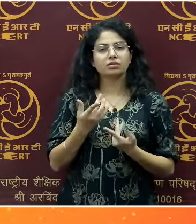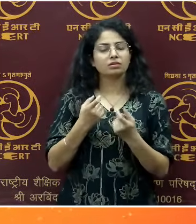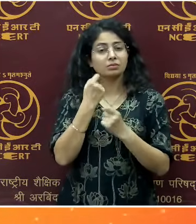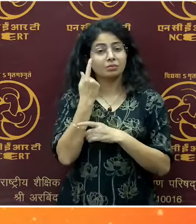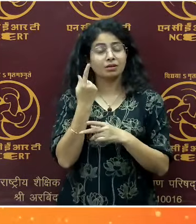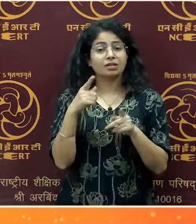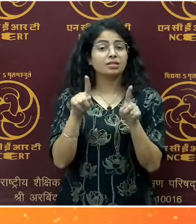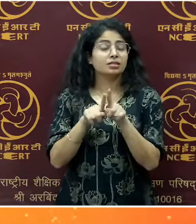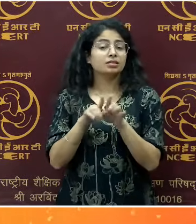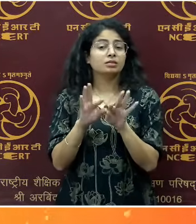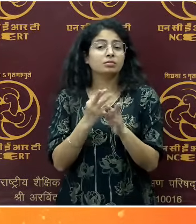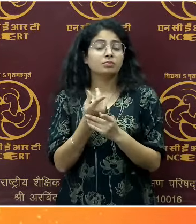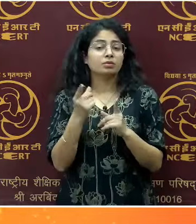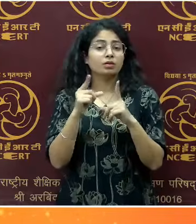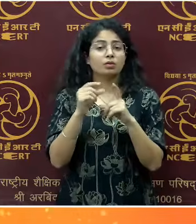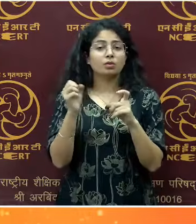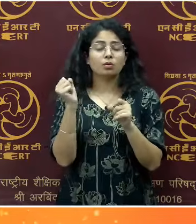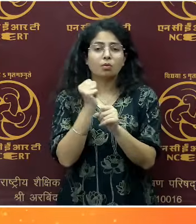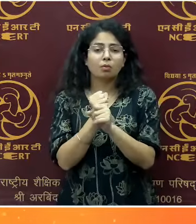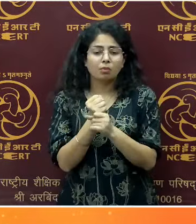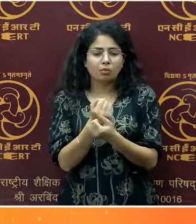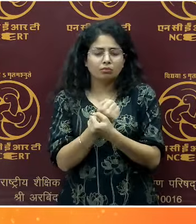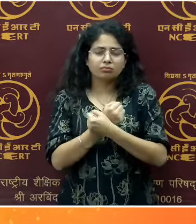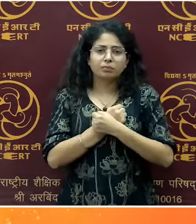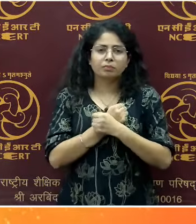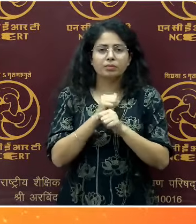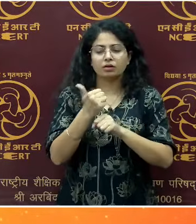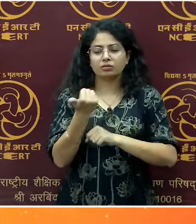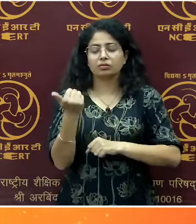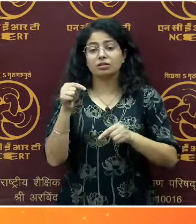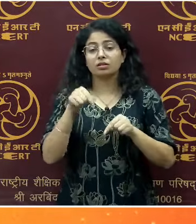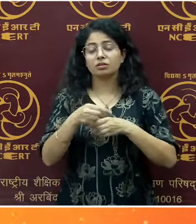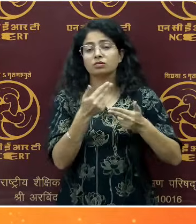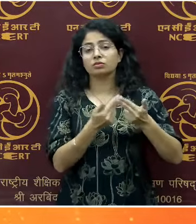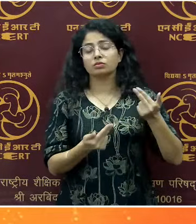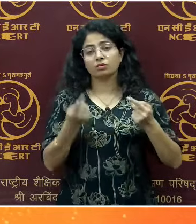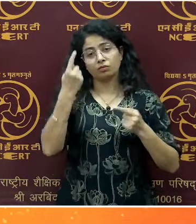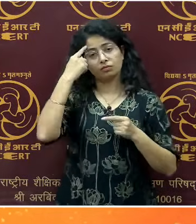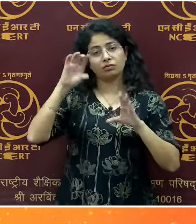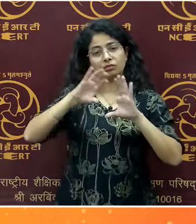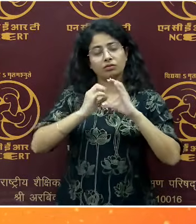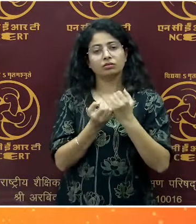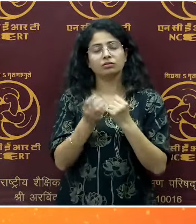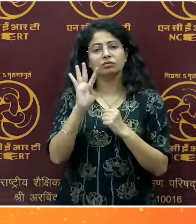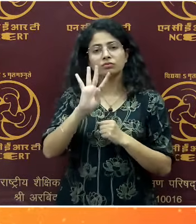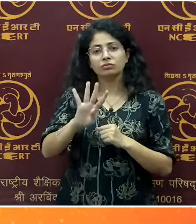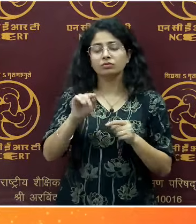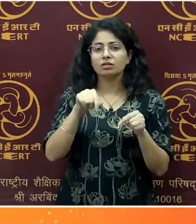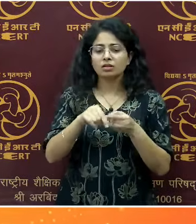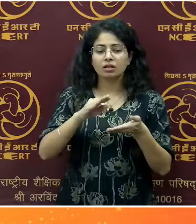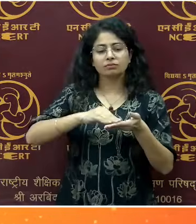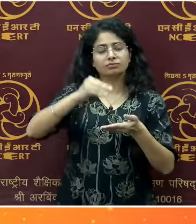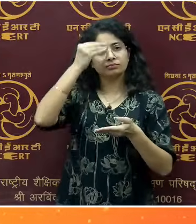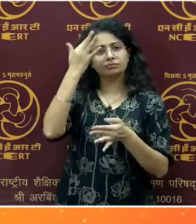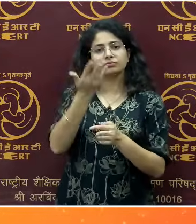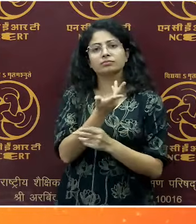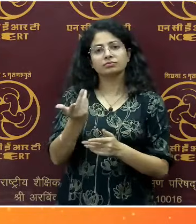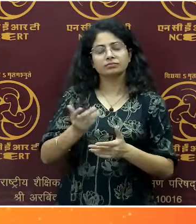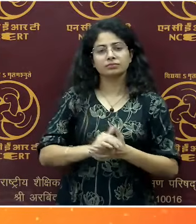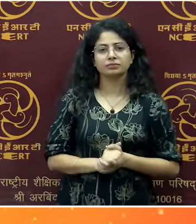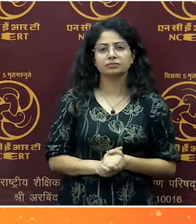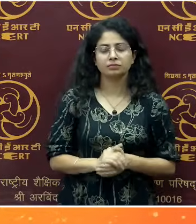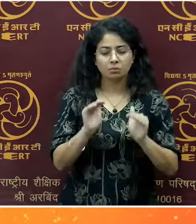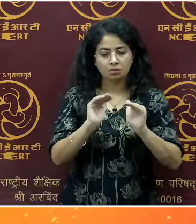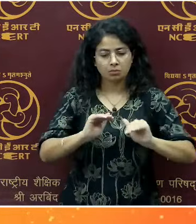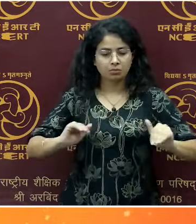dogs, how they love so unconditionally. Now ma'am, this story is for class 4 students. What is the learning outcome? What they should be